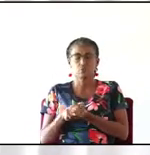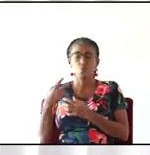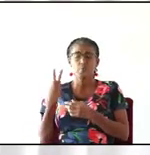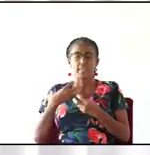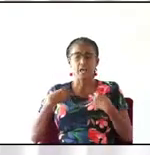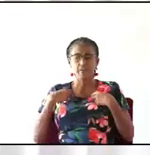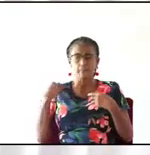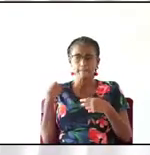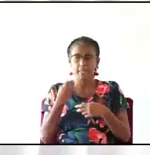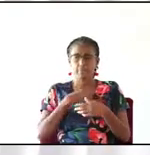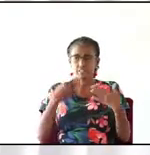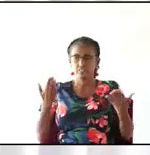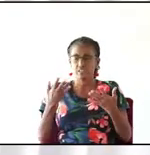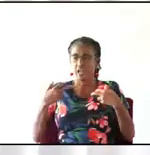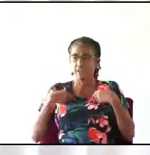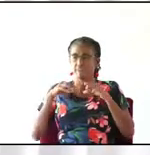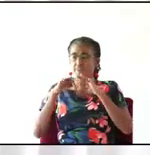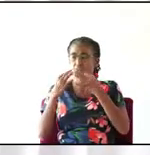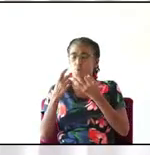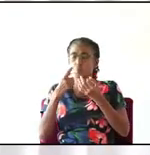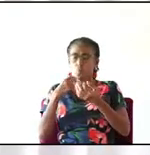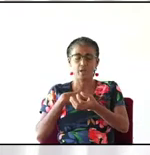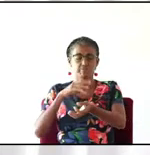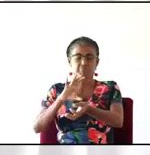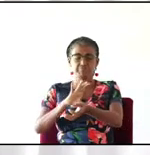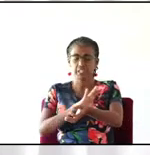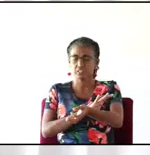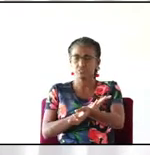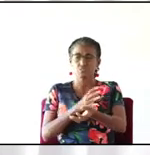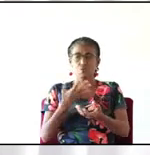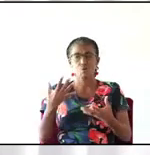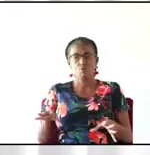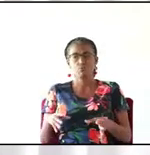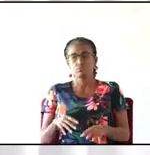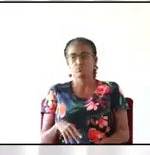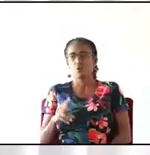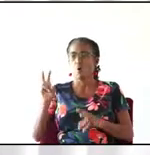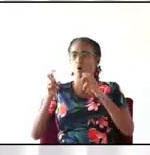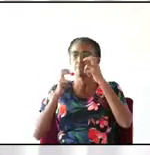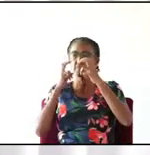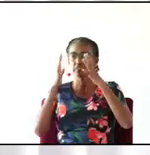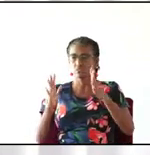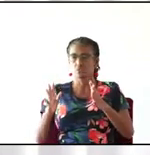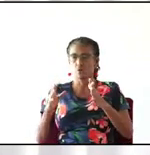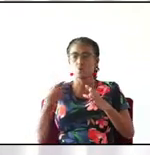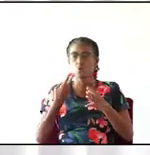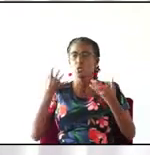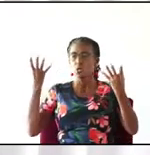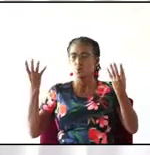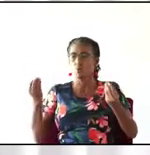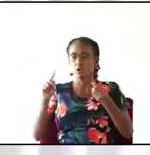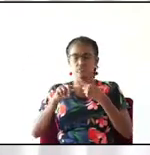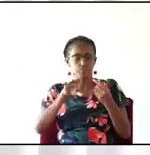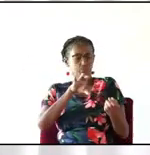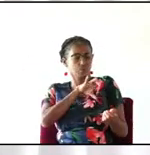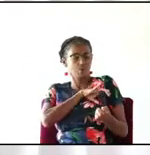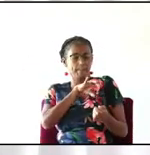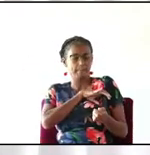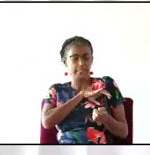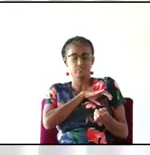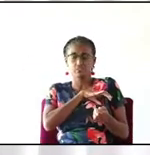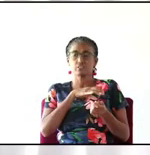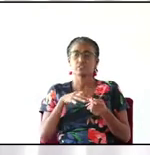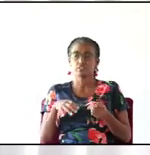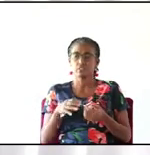family that are dealing with these things, and we also have visitors dealing with it. So we just want to commit them to you, even as we close off